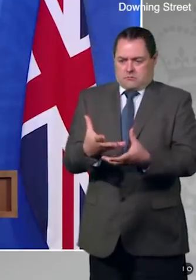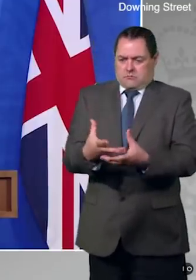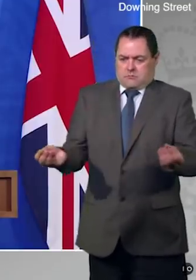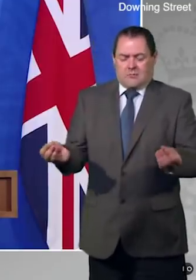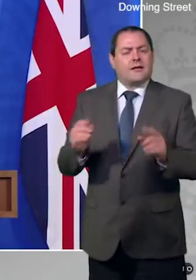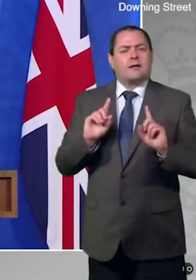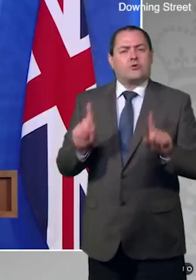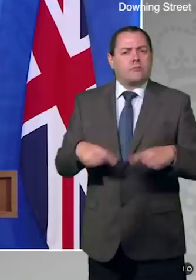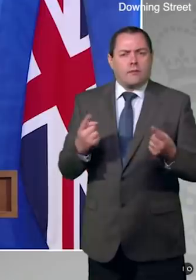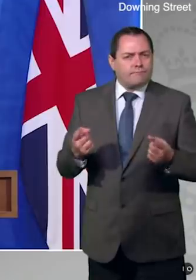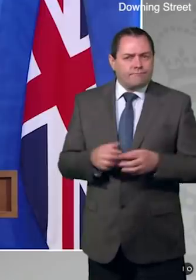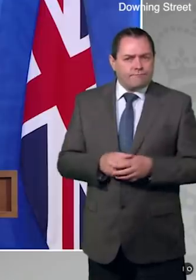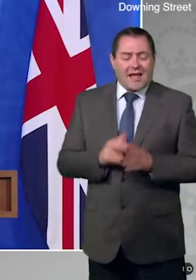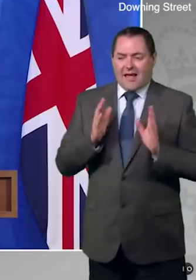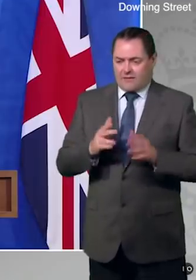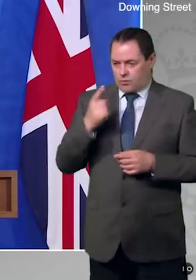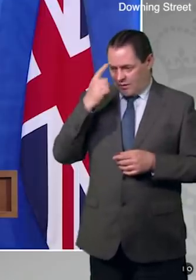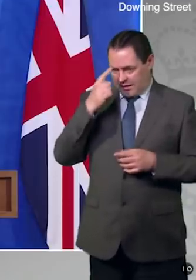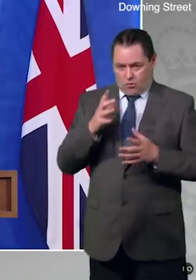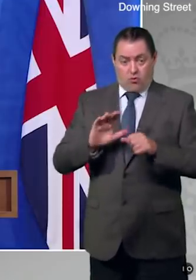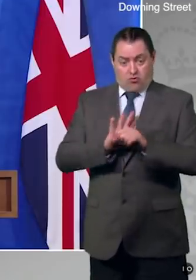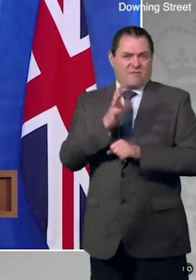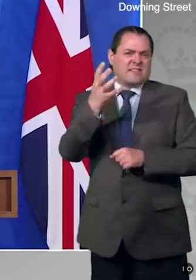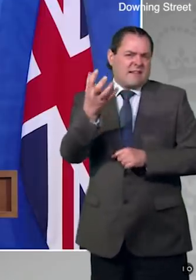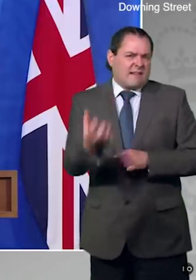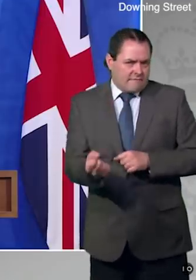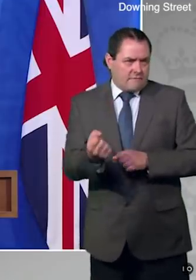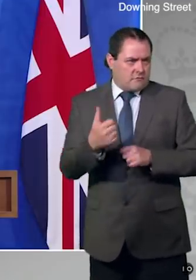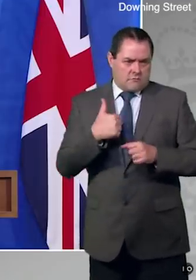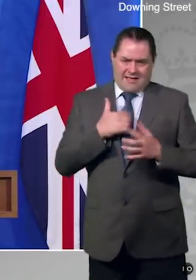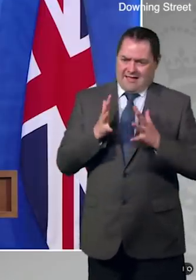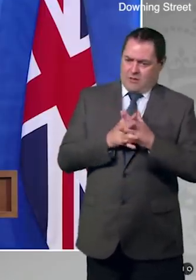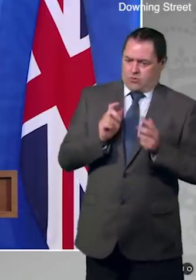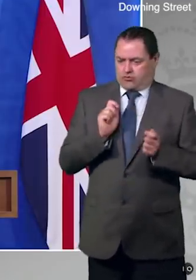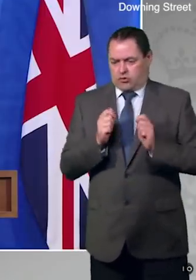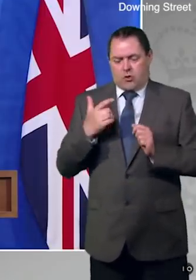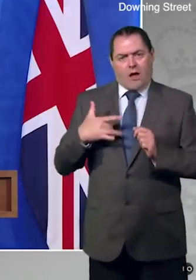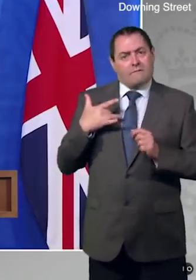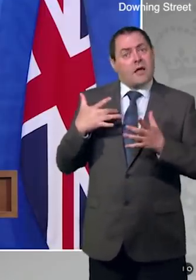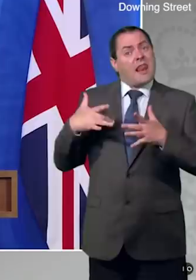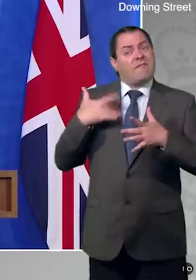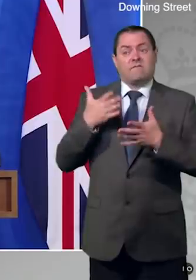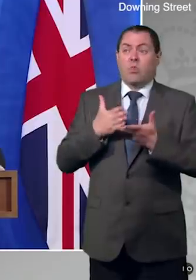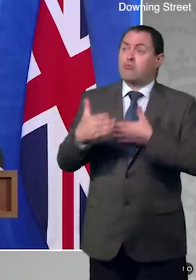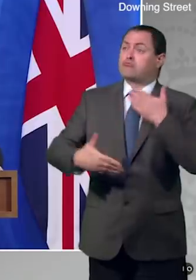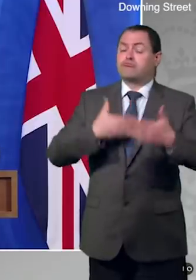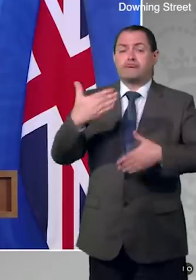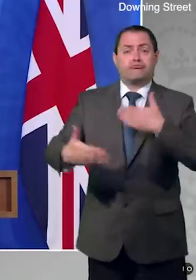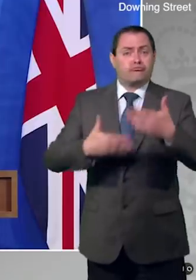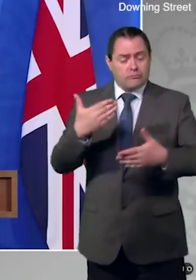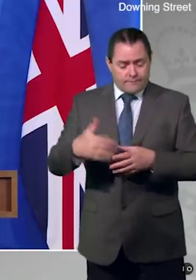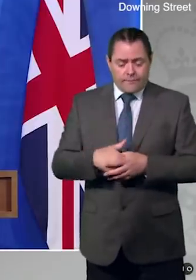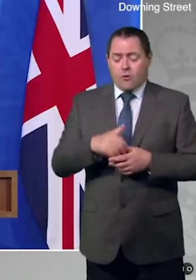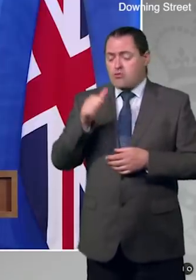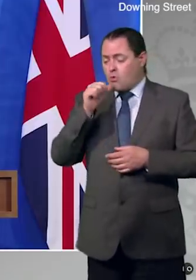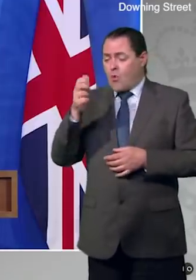it. And with every day that goes by, we're better protected by the vaccines and we're better able to live with